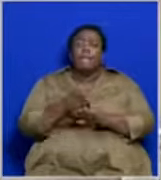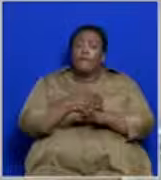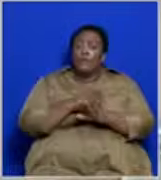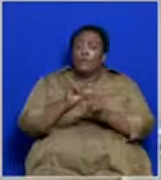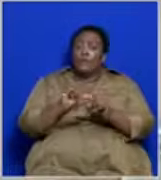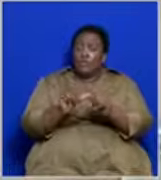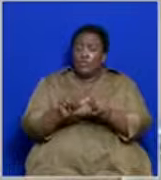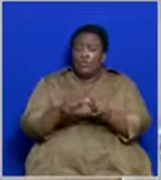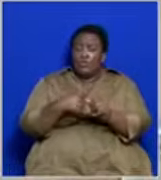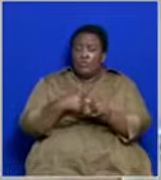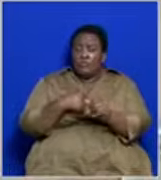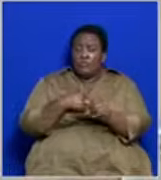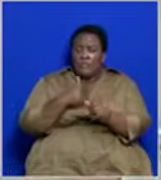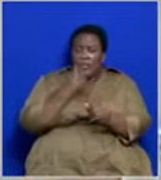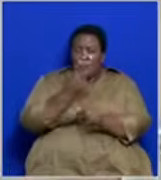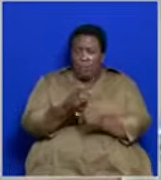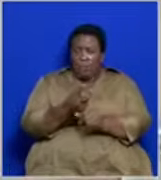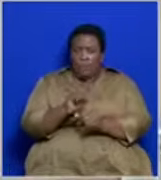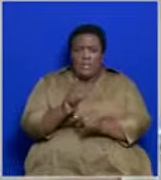report that